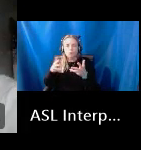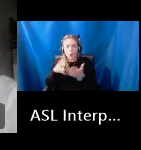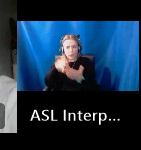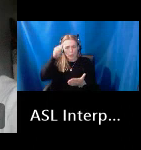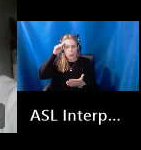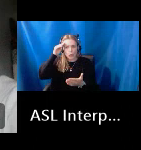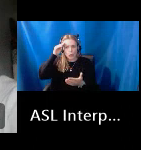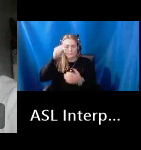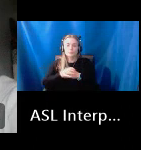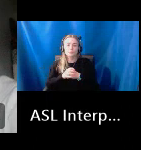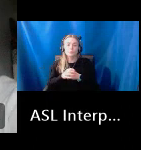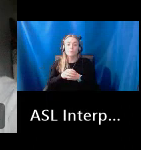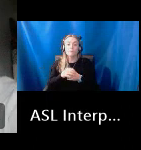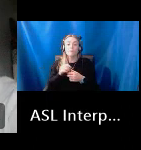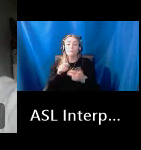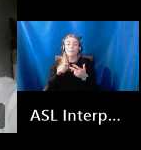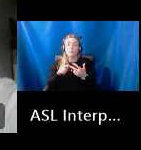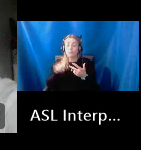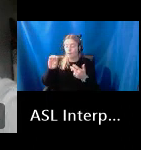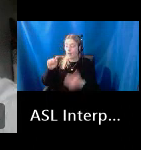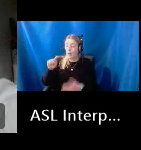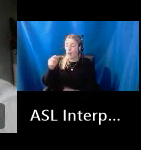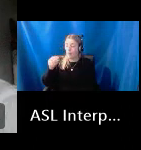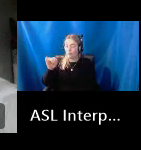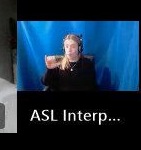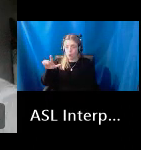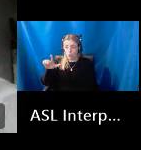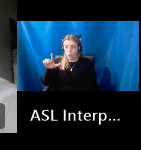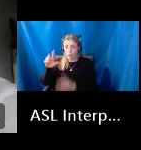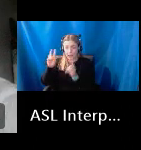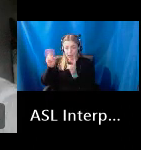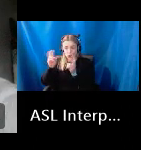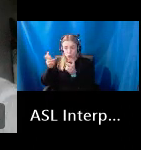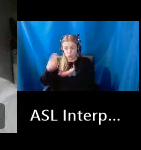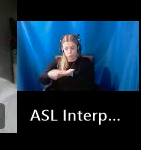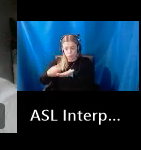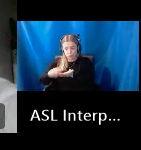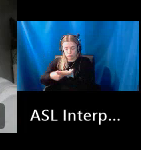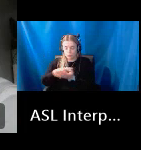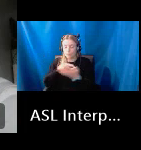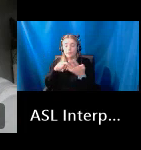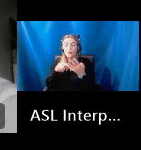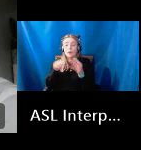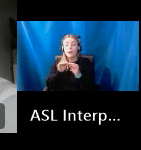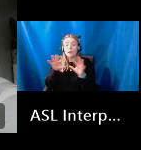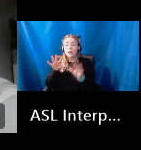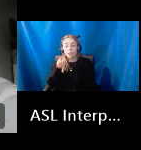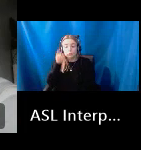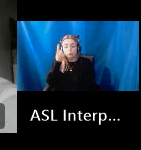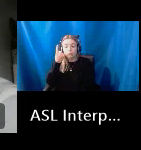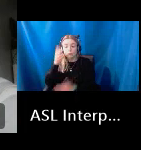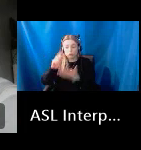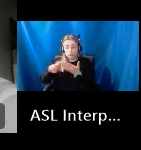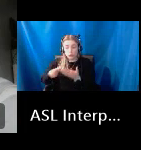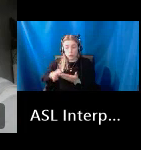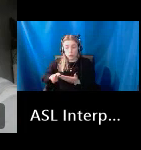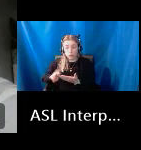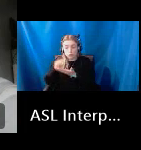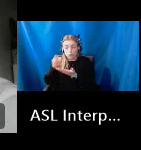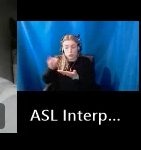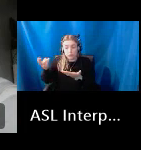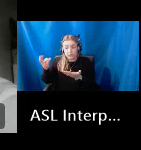Make sure you're addressing an ethical issue. We talked about that. Have a clear understanding of resources and how to use them. I will give